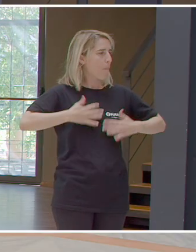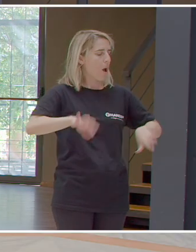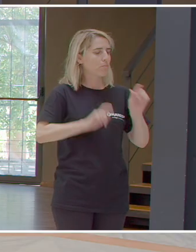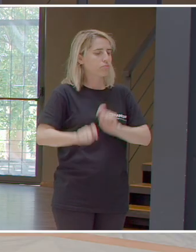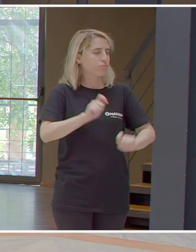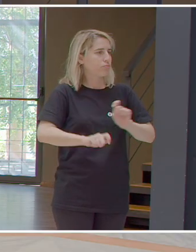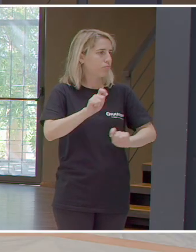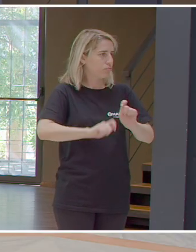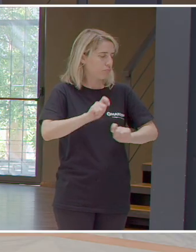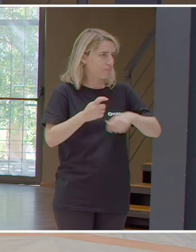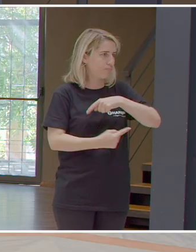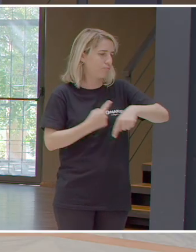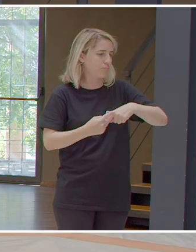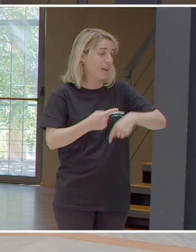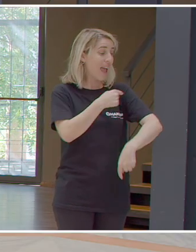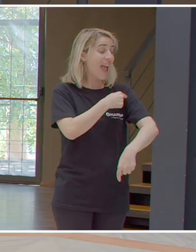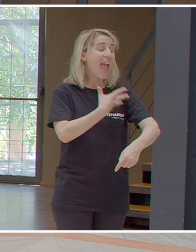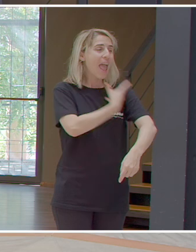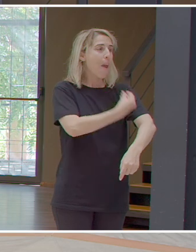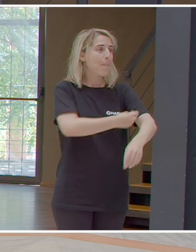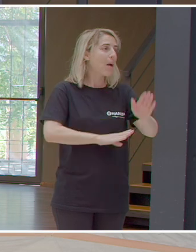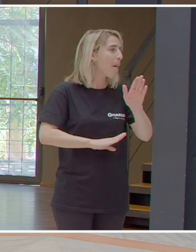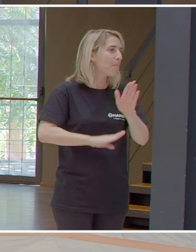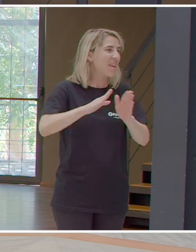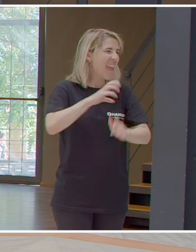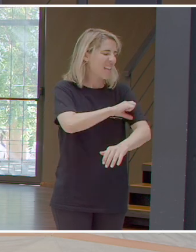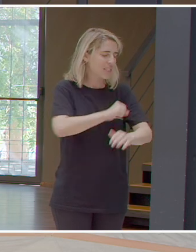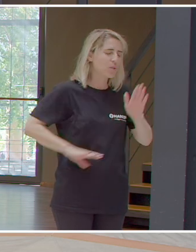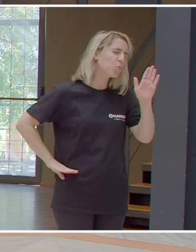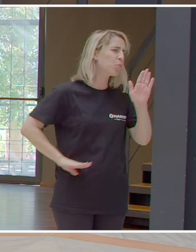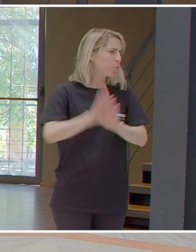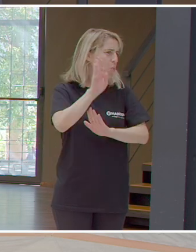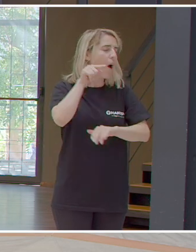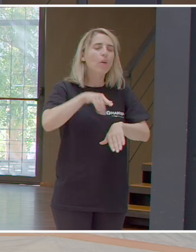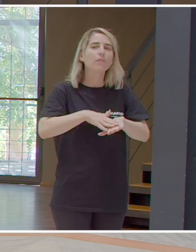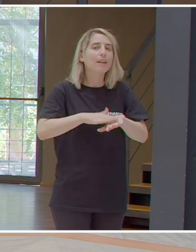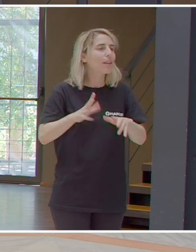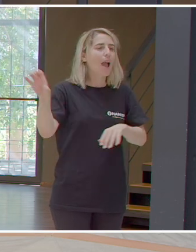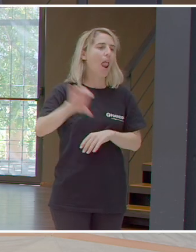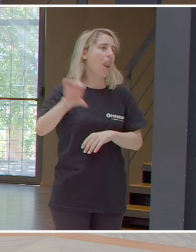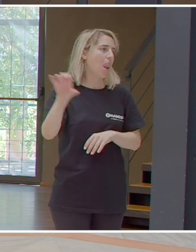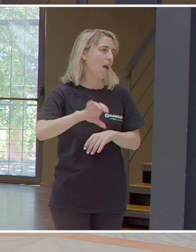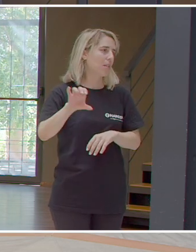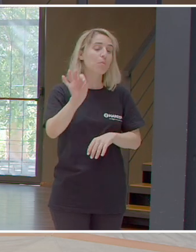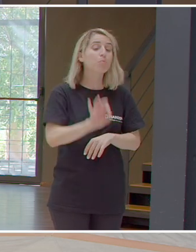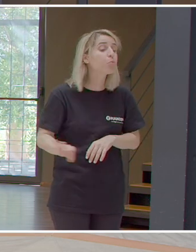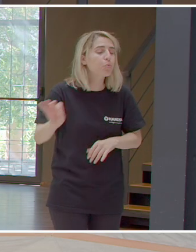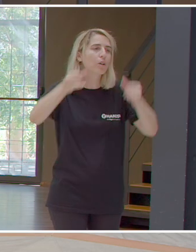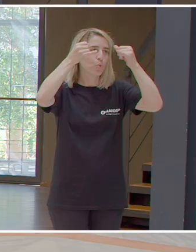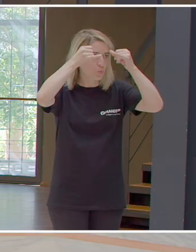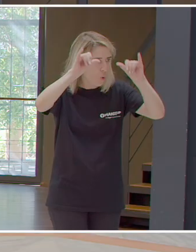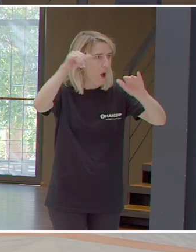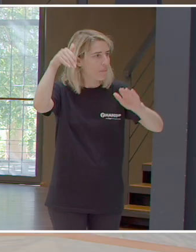unnecessary. High blood pressure also comes from a diet rich in salt. A lot of produced animal